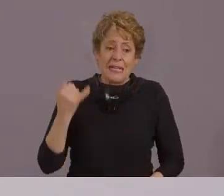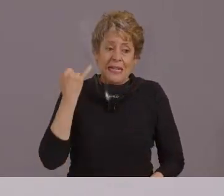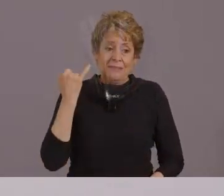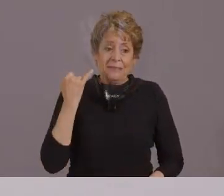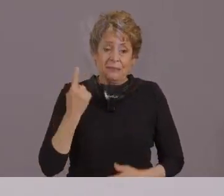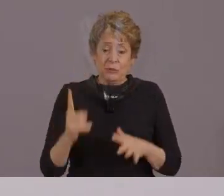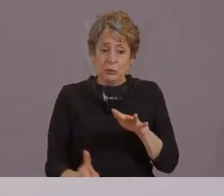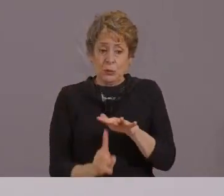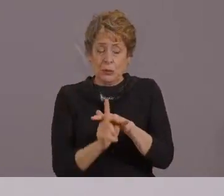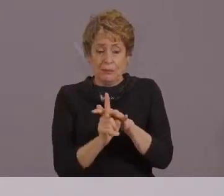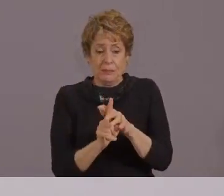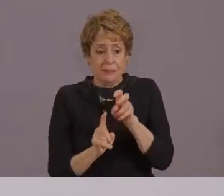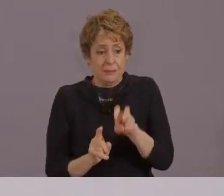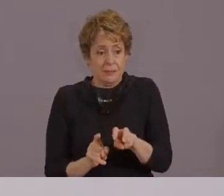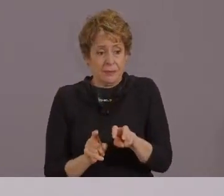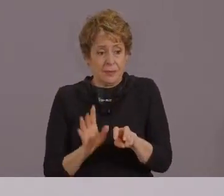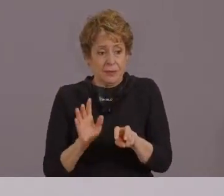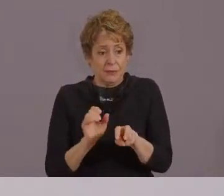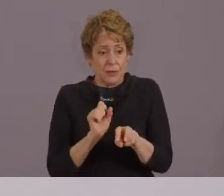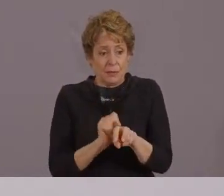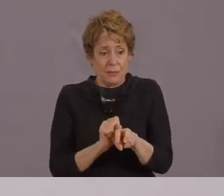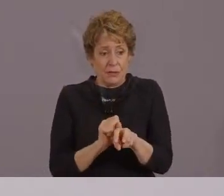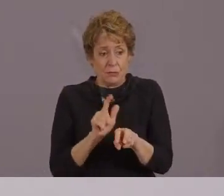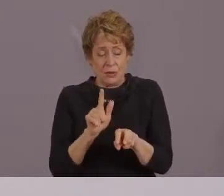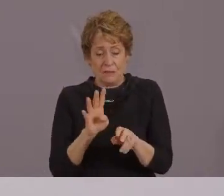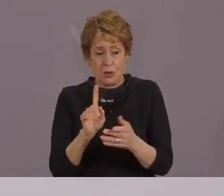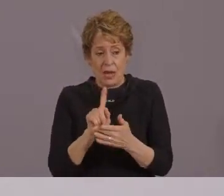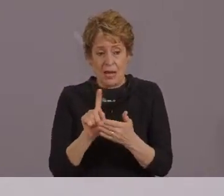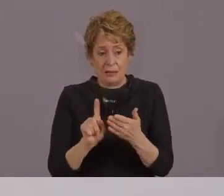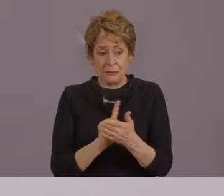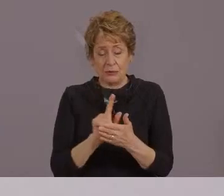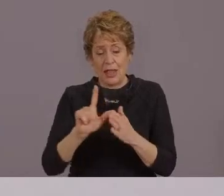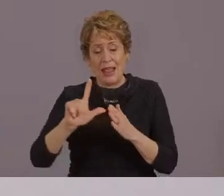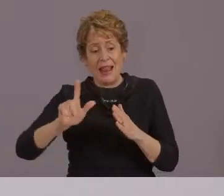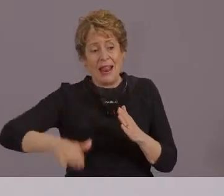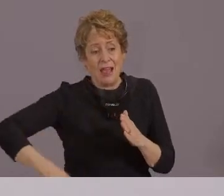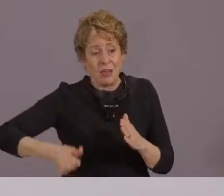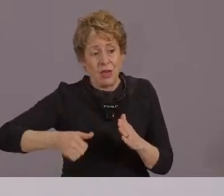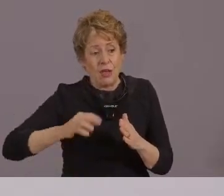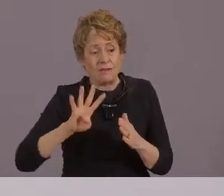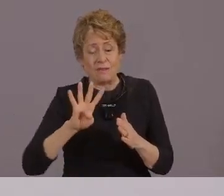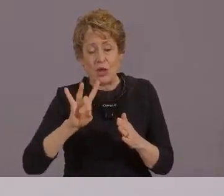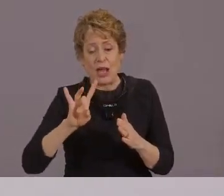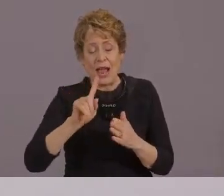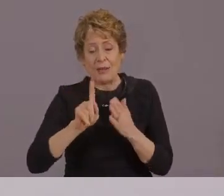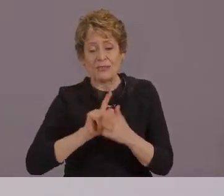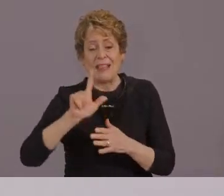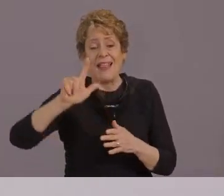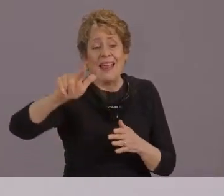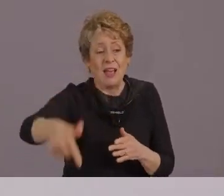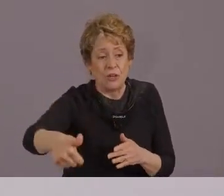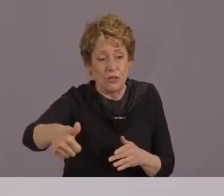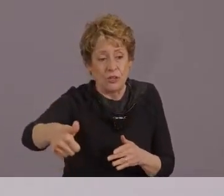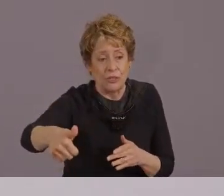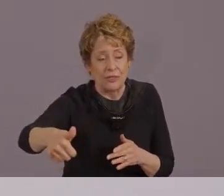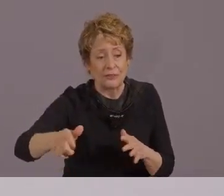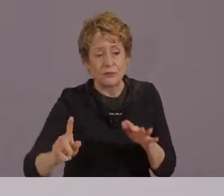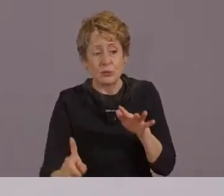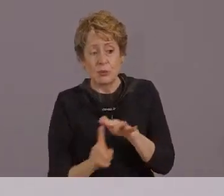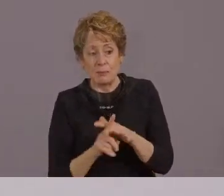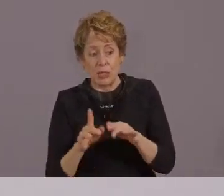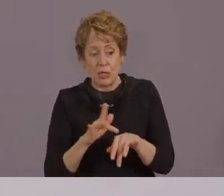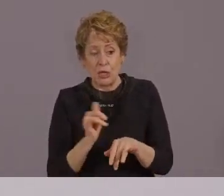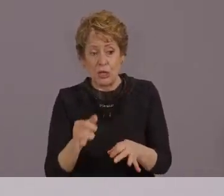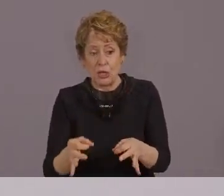scheduled appointment, we will try to do that. The only caveat would be is if we had something like where we had that rush the other night where people thought they